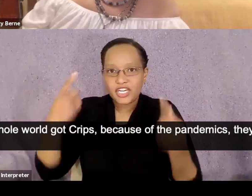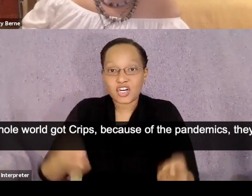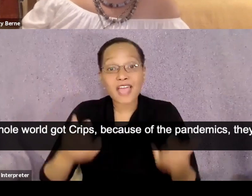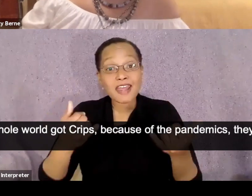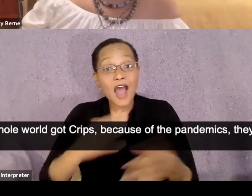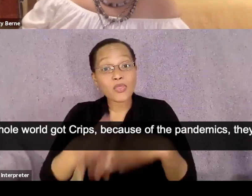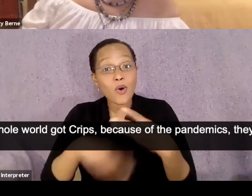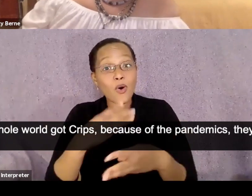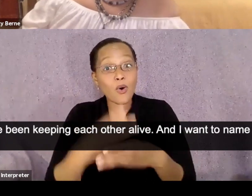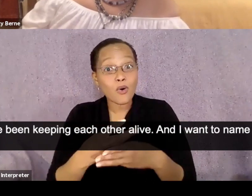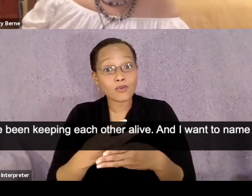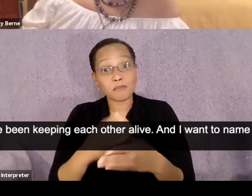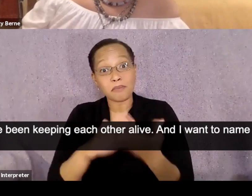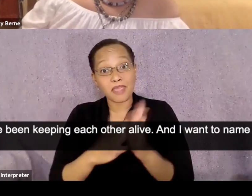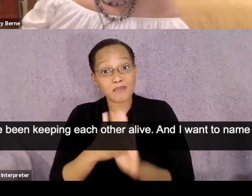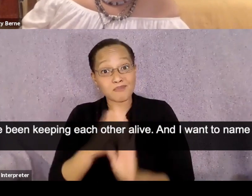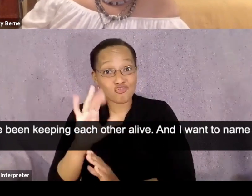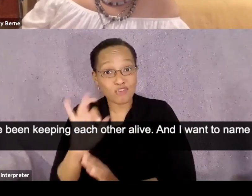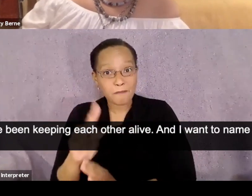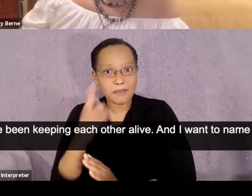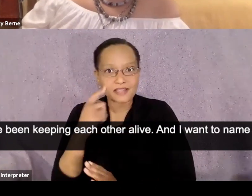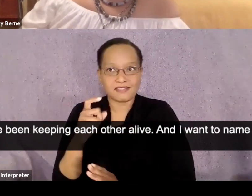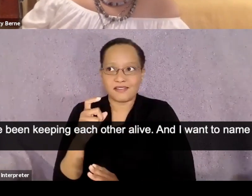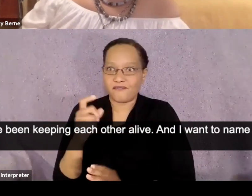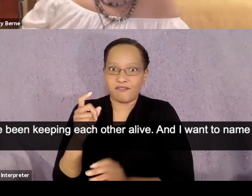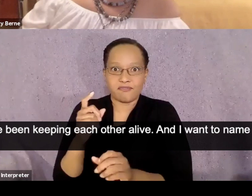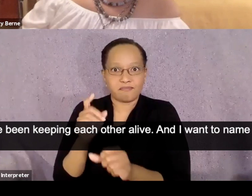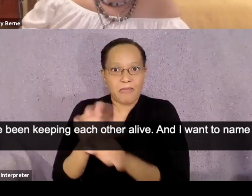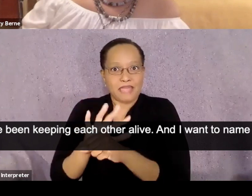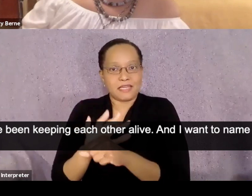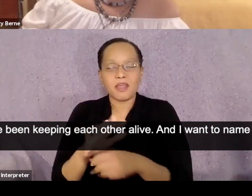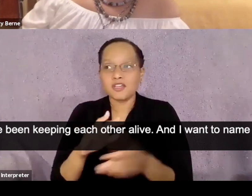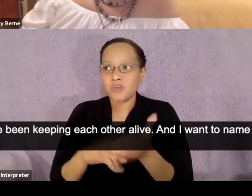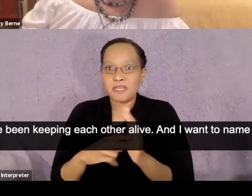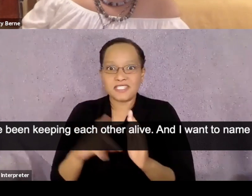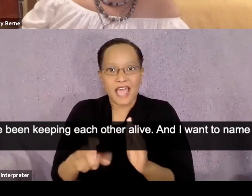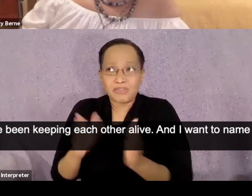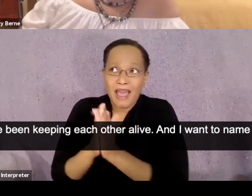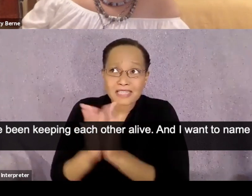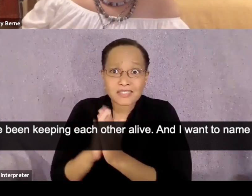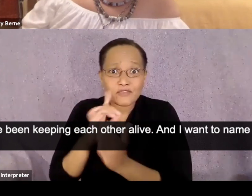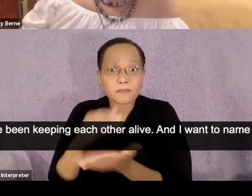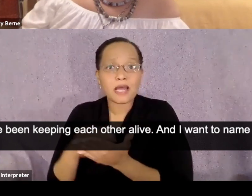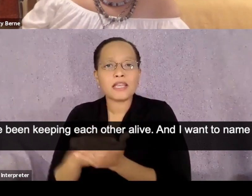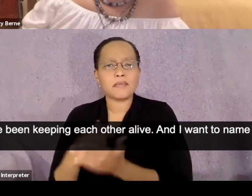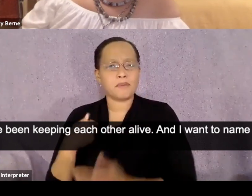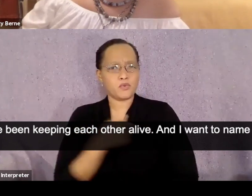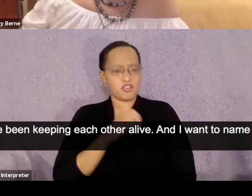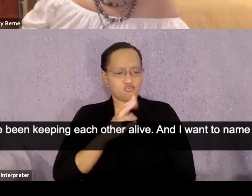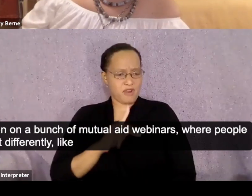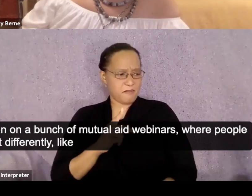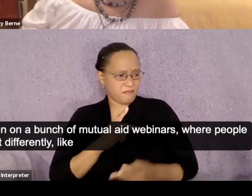wow, we have to ask for help. But as Crips, we've been keeping each other alive. And I want to name the different strategies of power because it's been